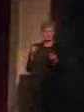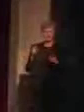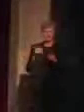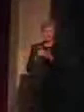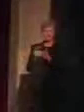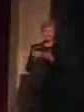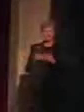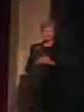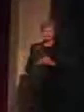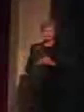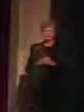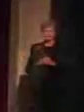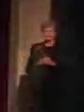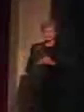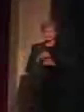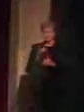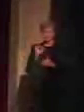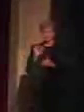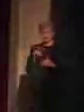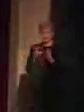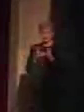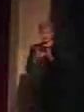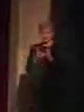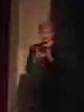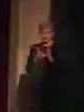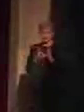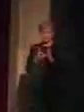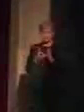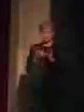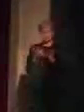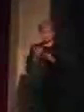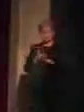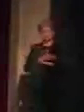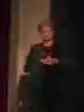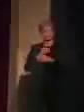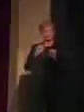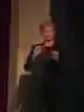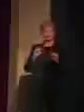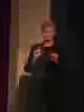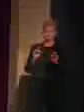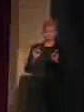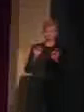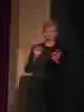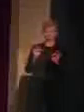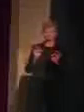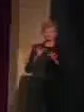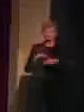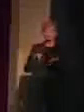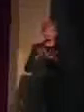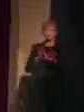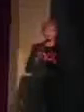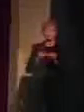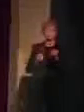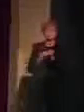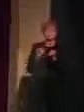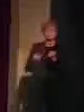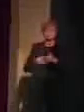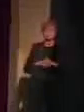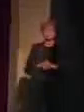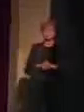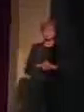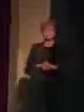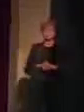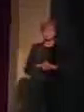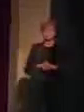think anything that would further the safety, I think it's certainly worth a shot. I'm all for it. Thank you.